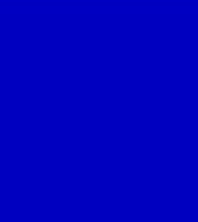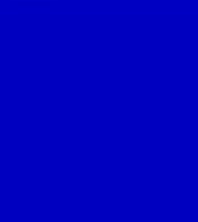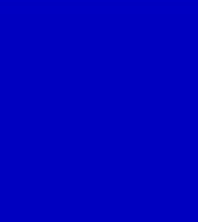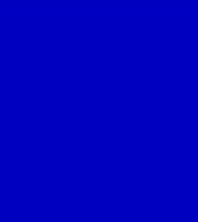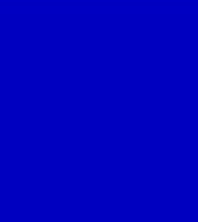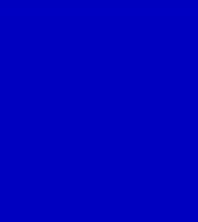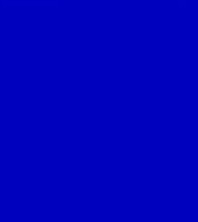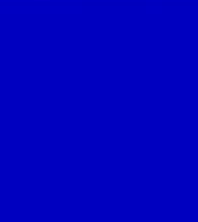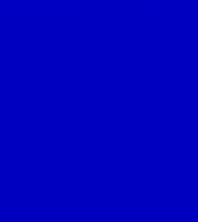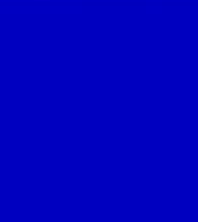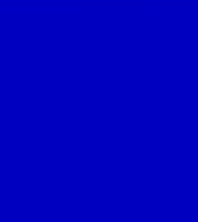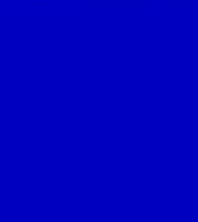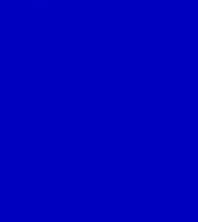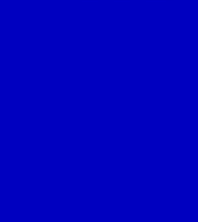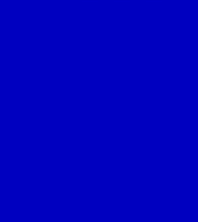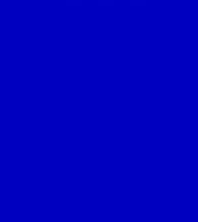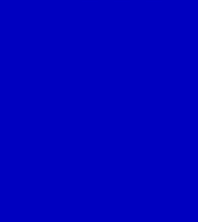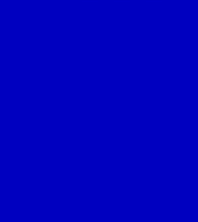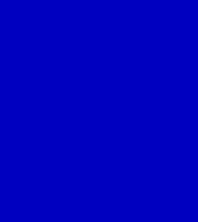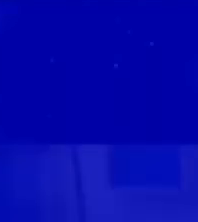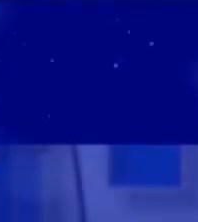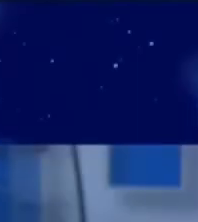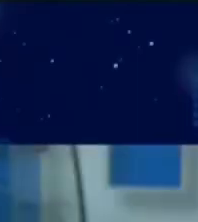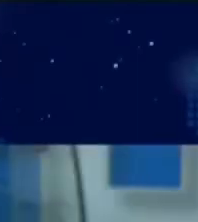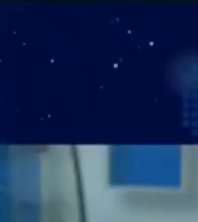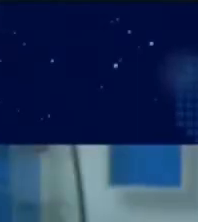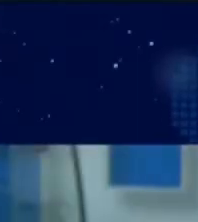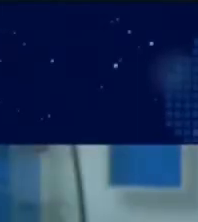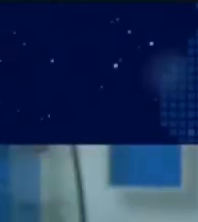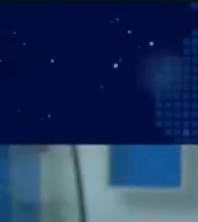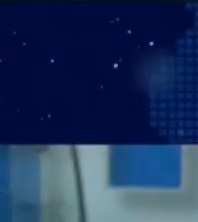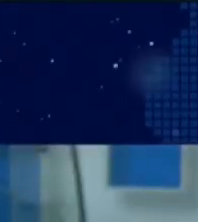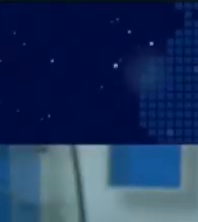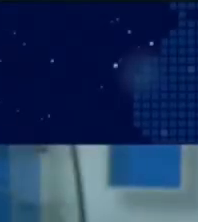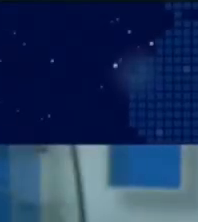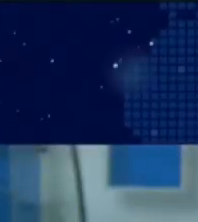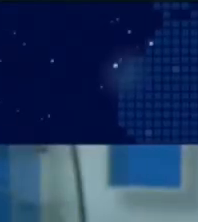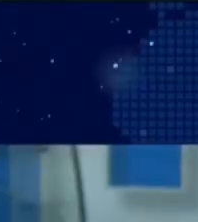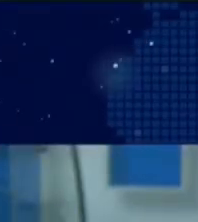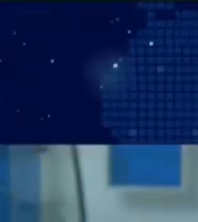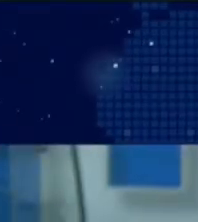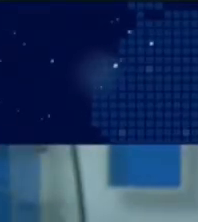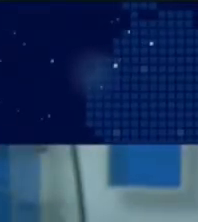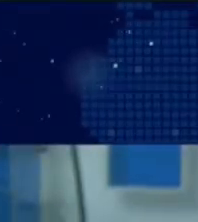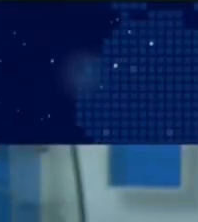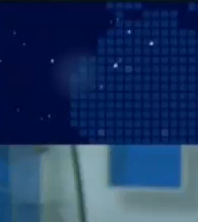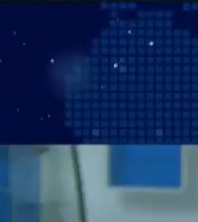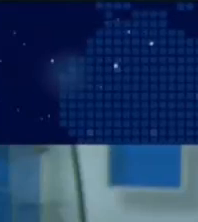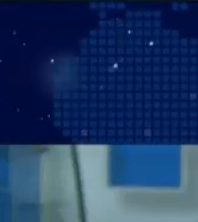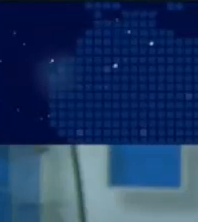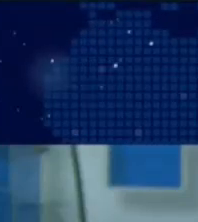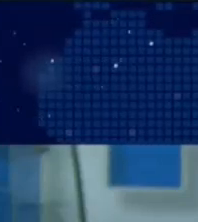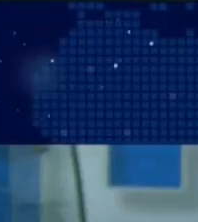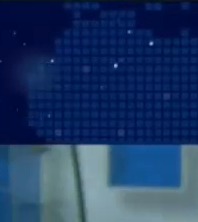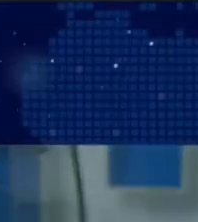God for divine solution ministration. Divine solution prayers. You will